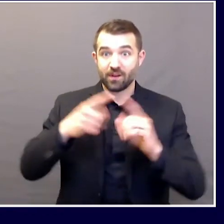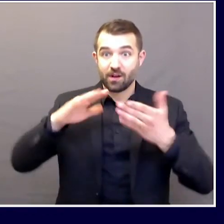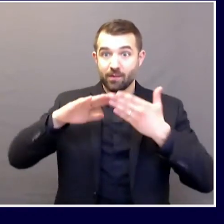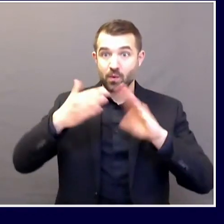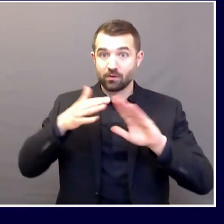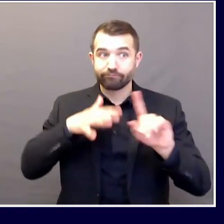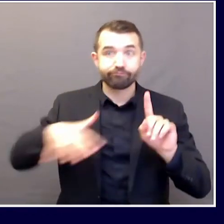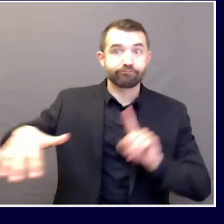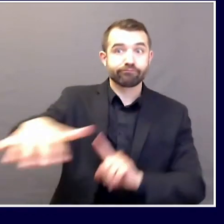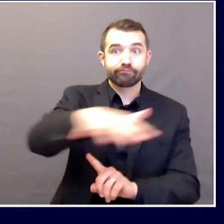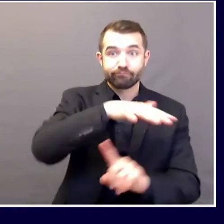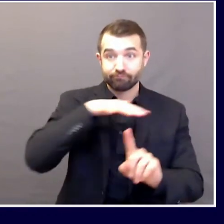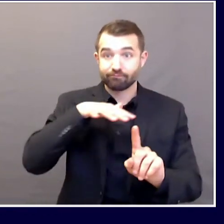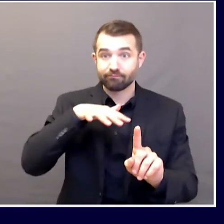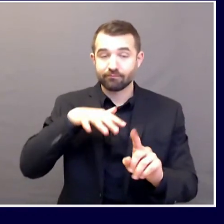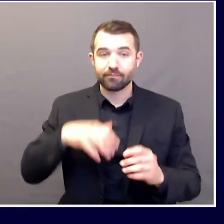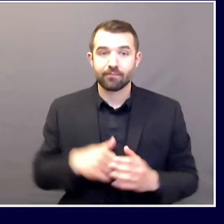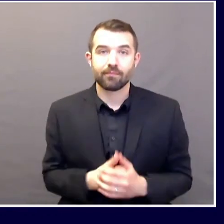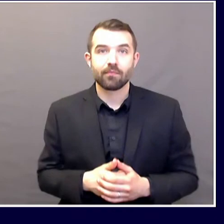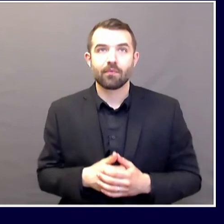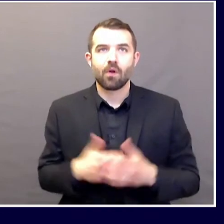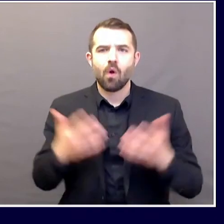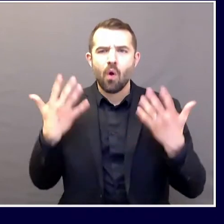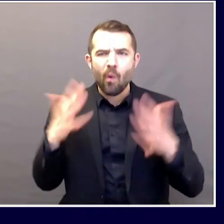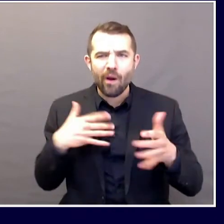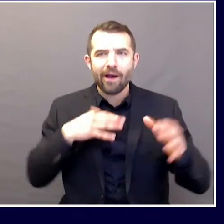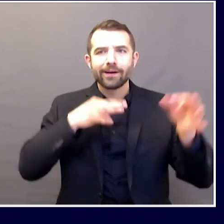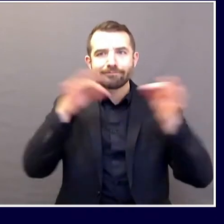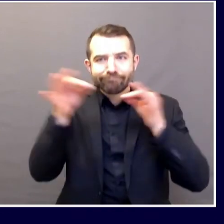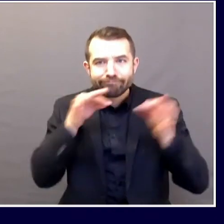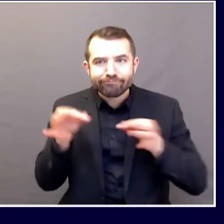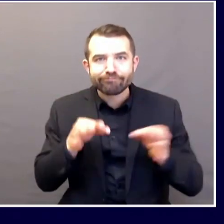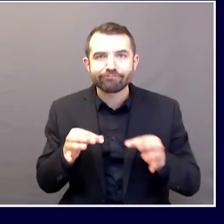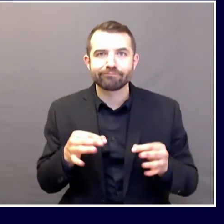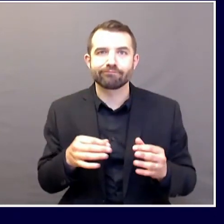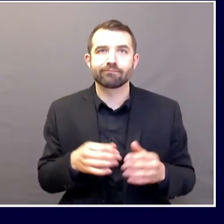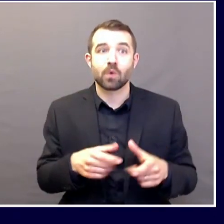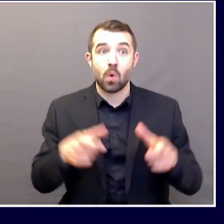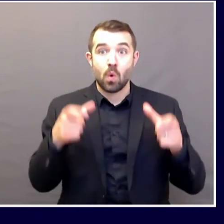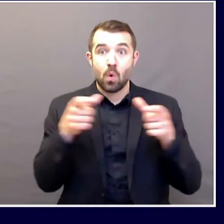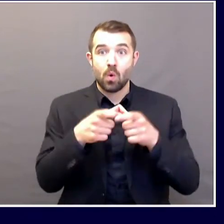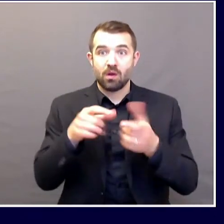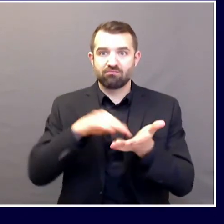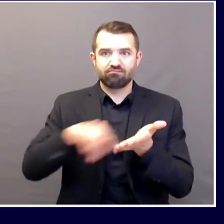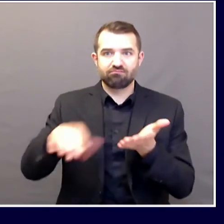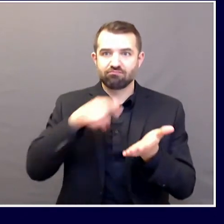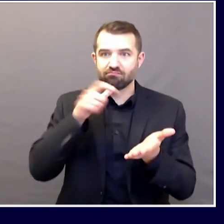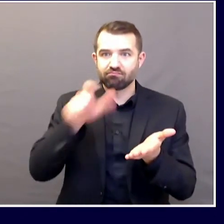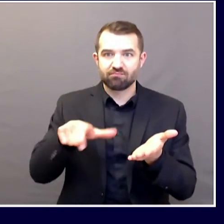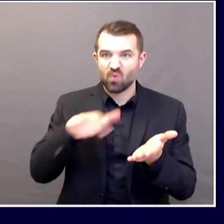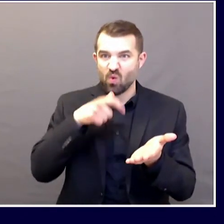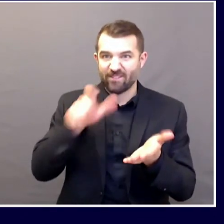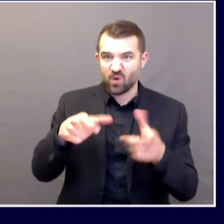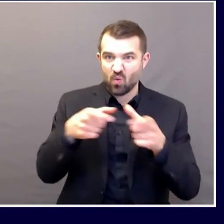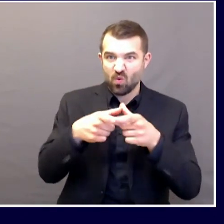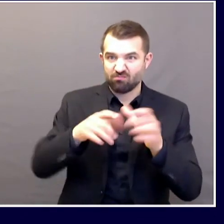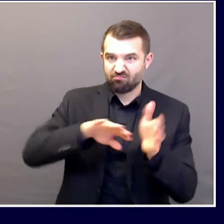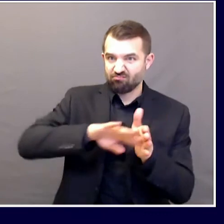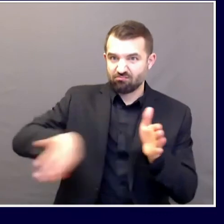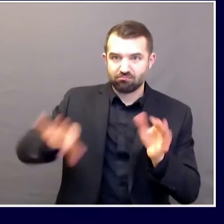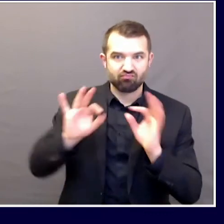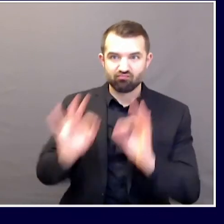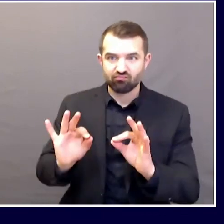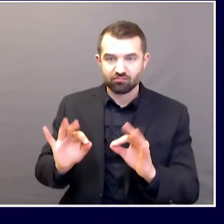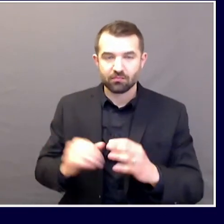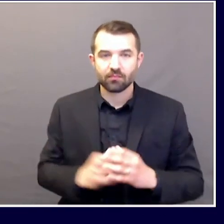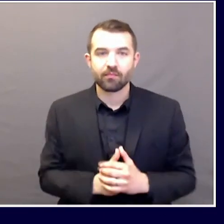talked about a minute ago. You don't need to quarantine. But let's talk about the other benefits. Your risk of getting COVID